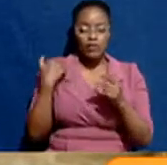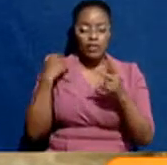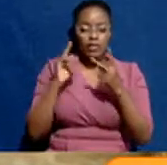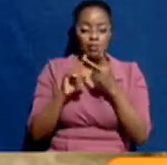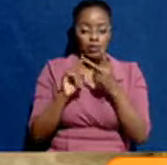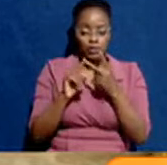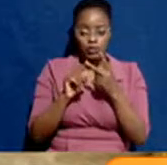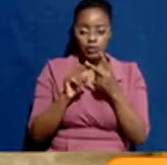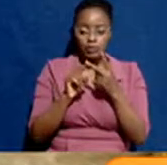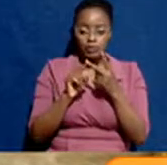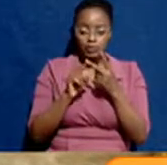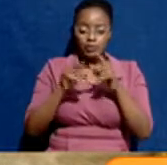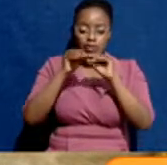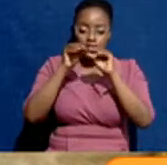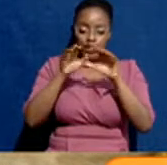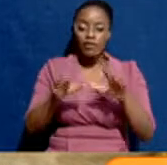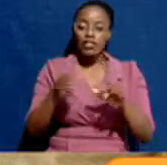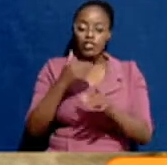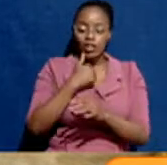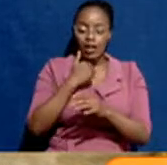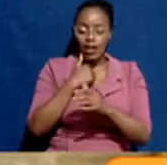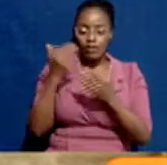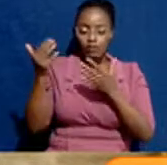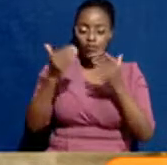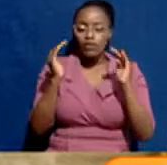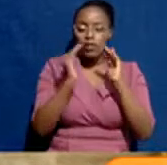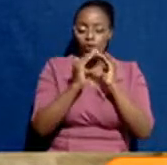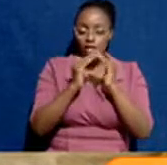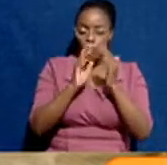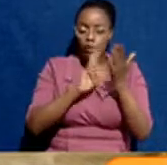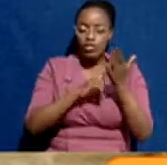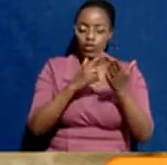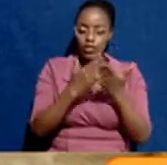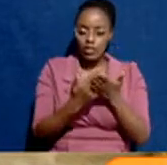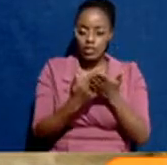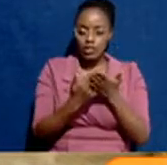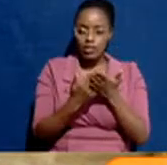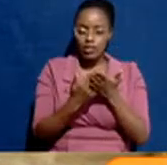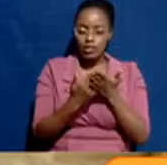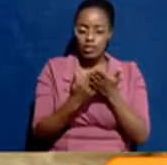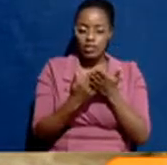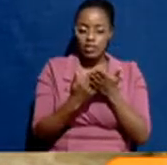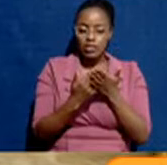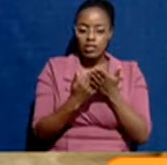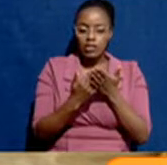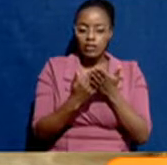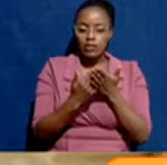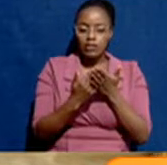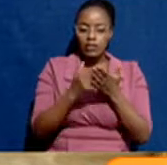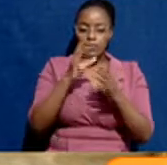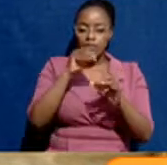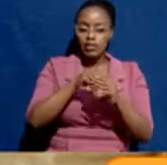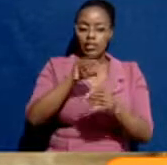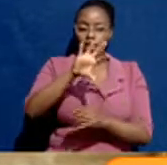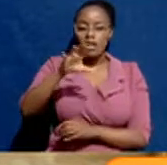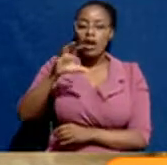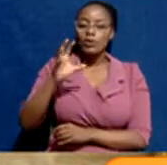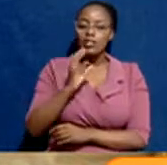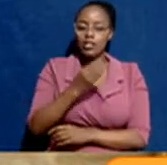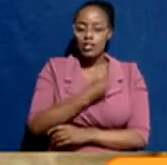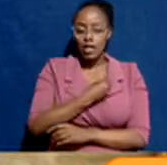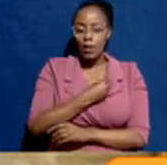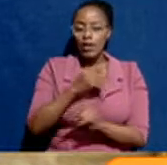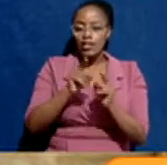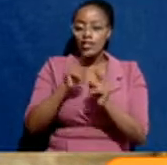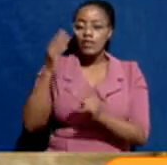Secondly, devolution has brought about equitable resources in our counties.